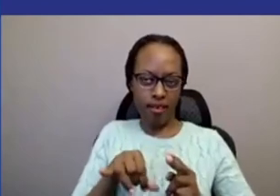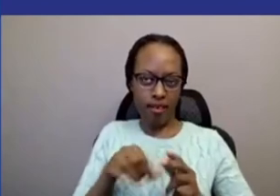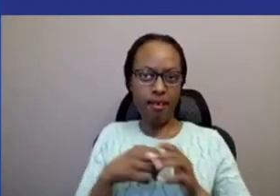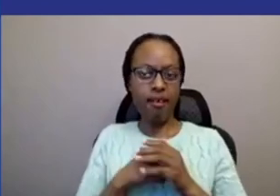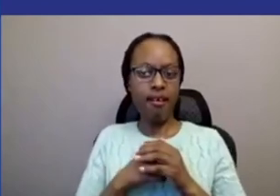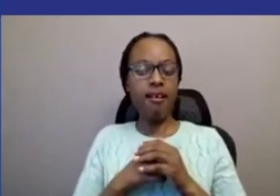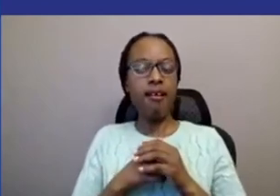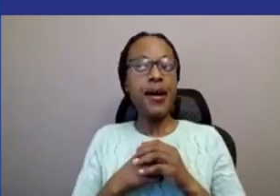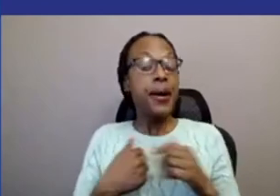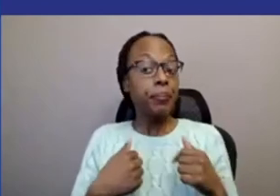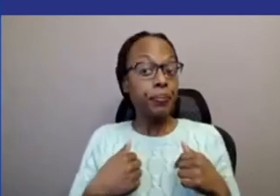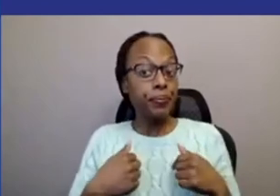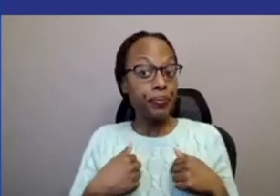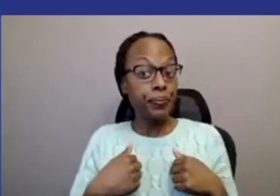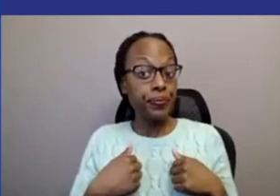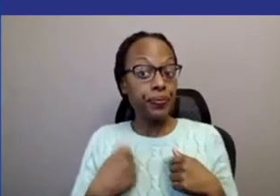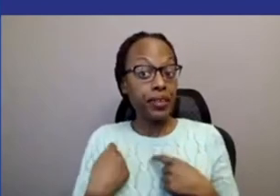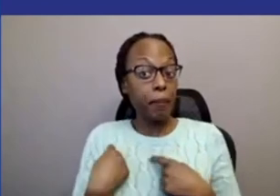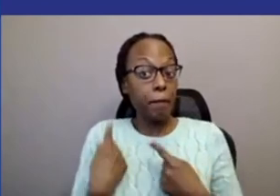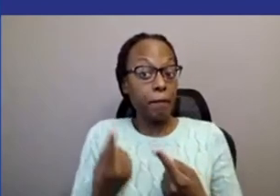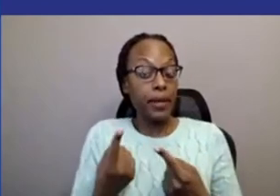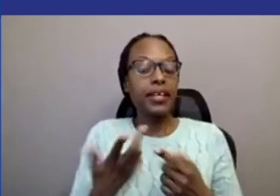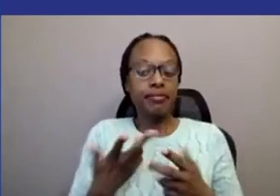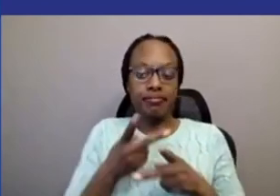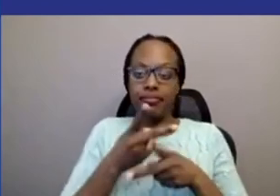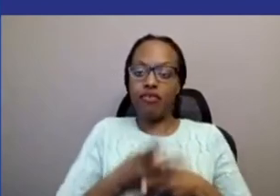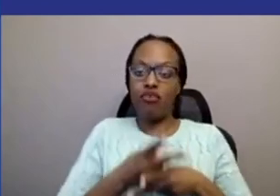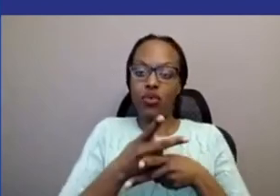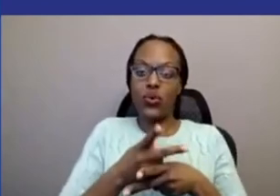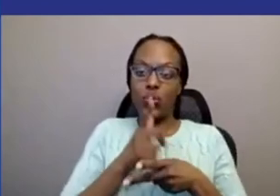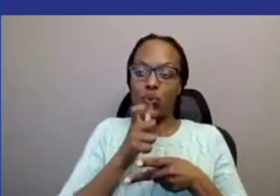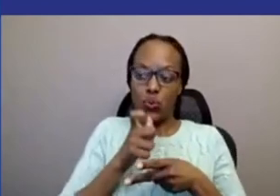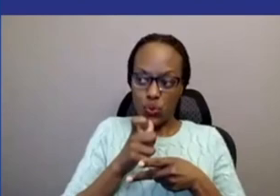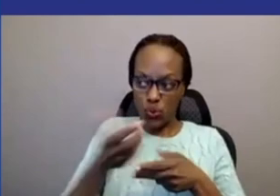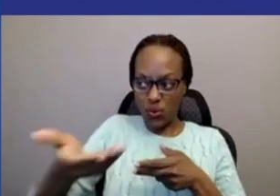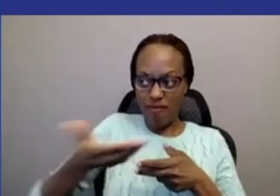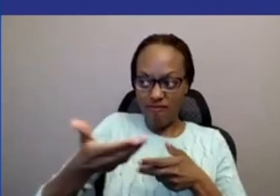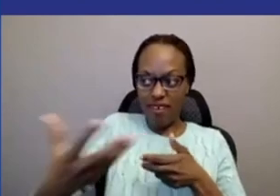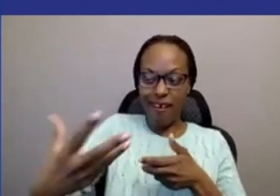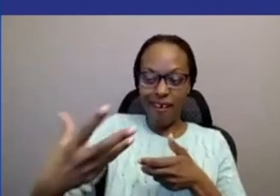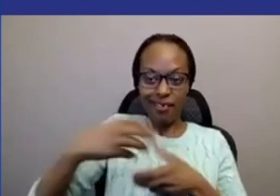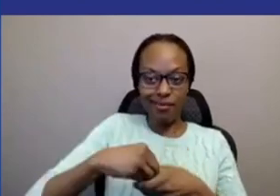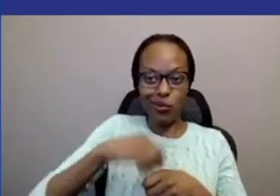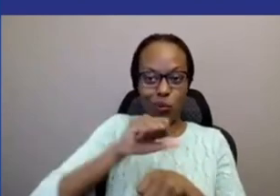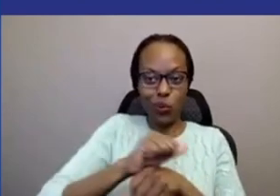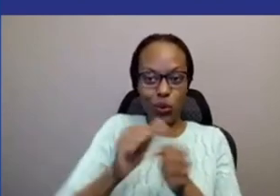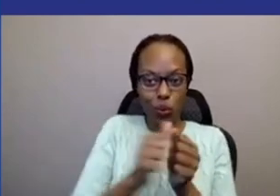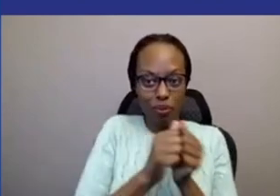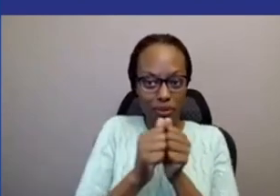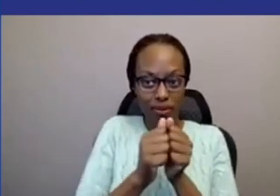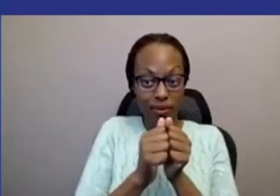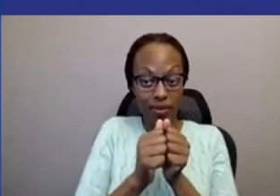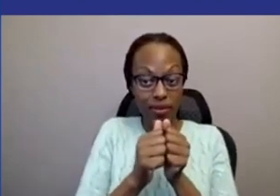really, really particular about the people that I've asked to work with me, partially because number one,